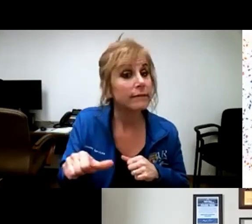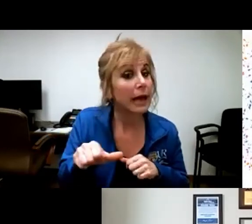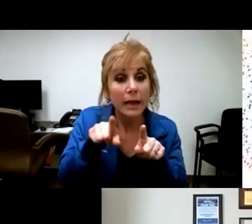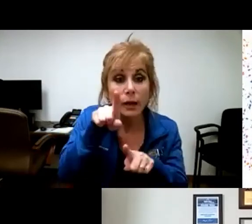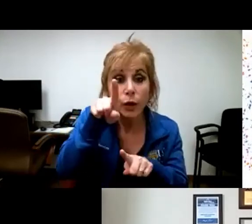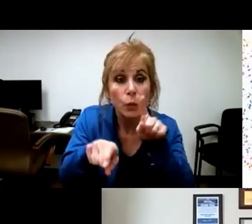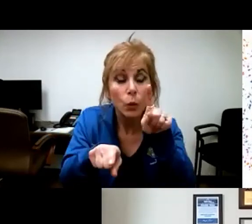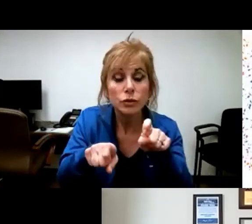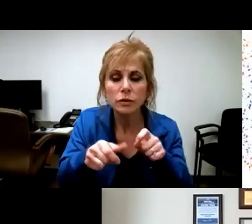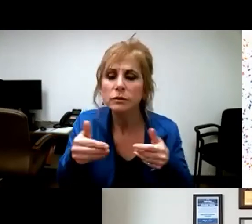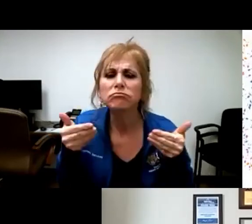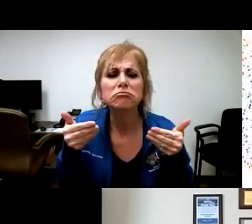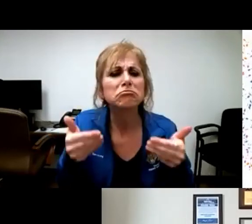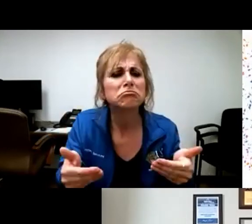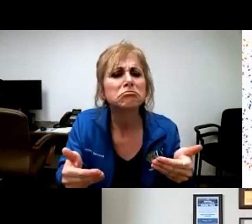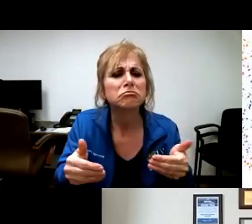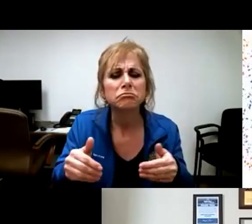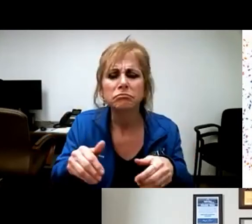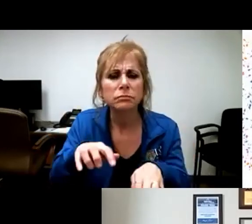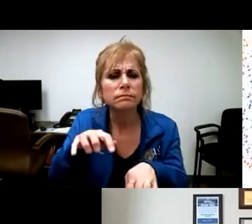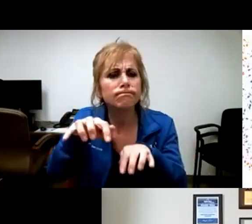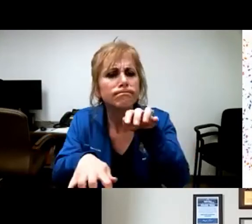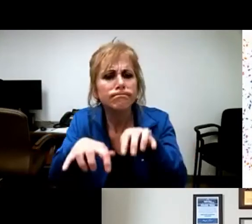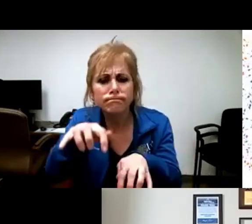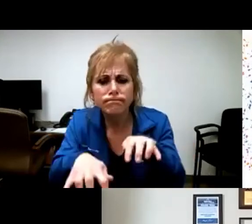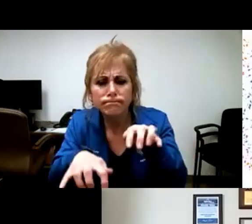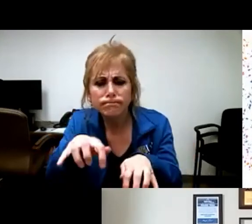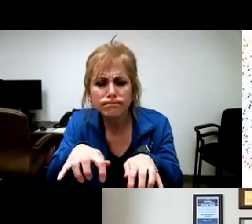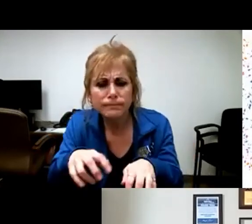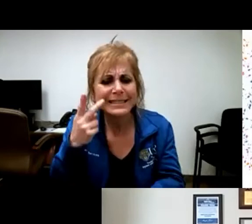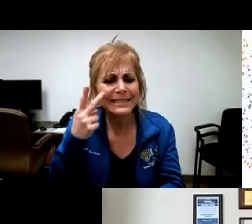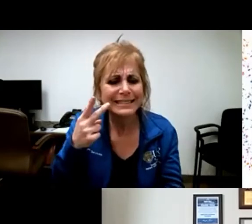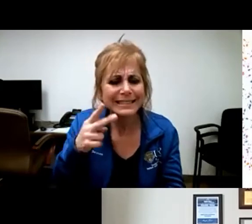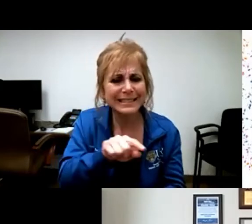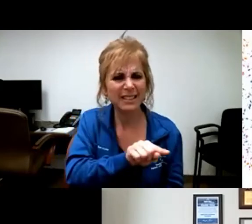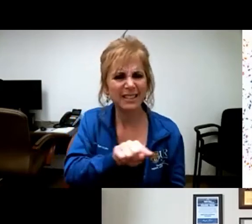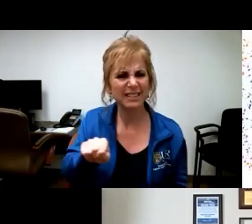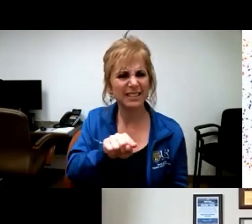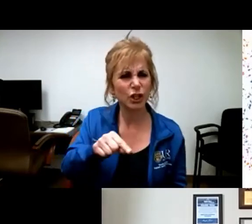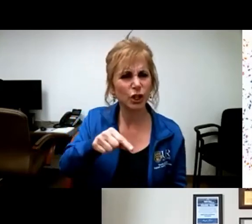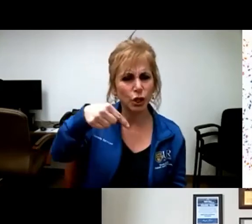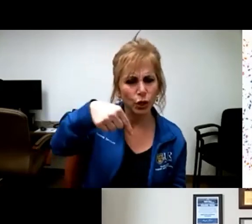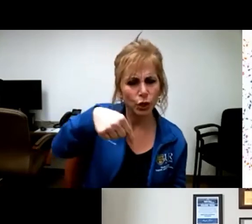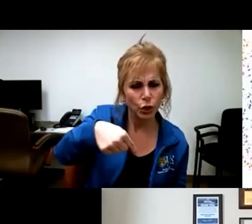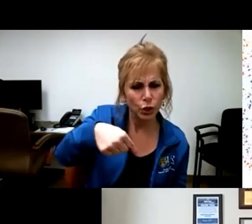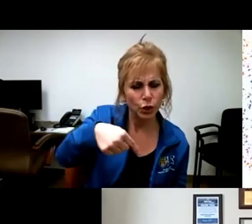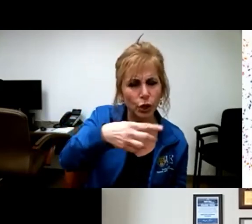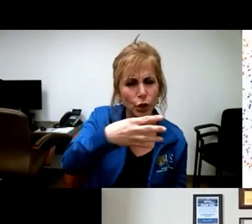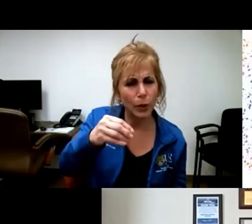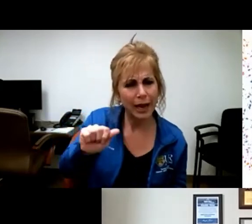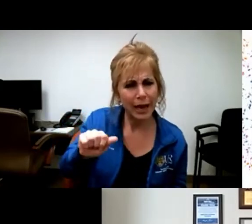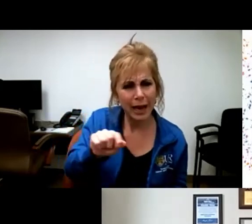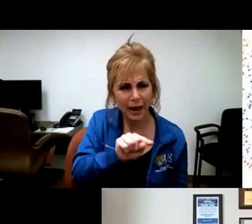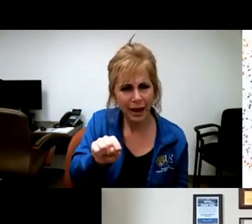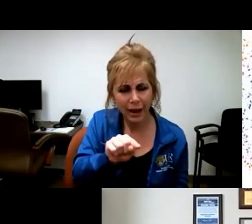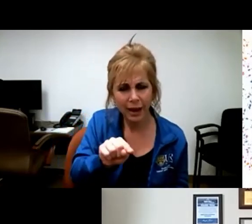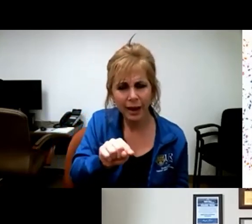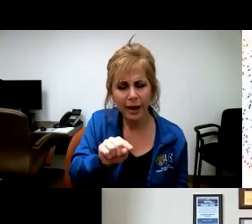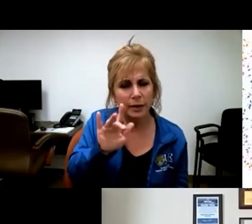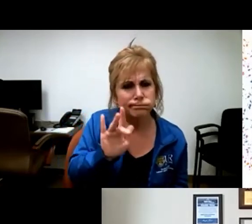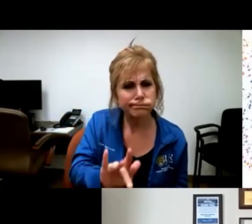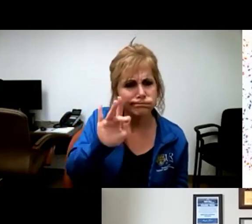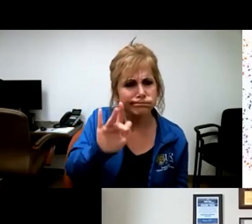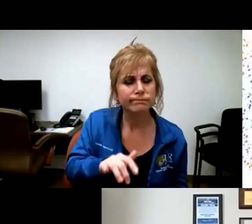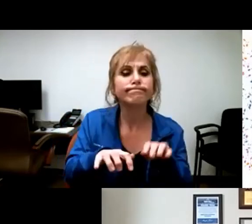you have for our presenters into the question and answer box. We will try to answer as many questions as we have time